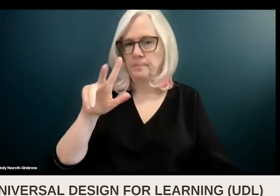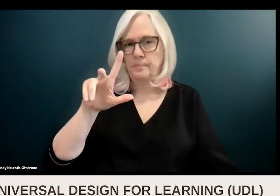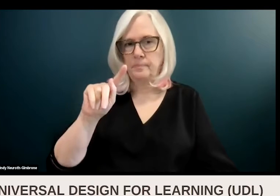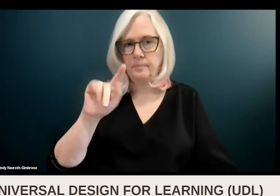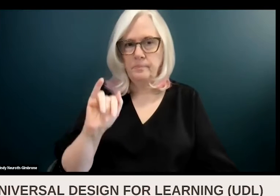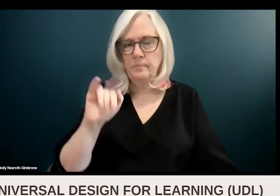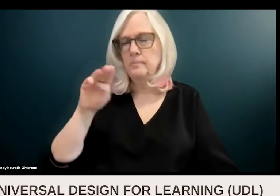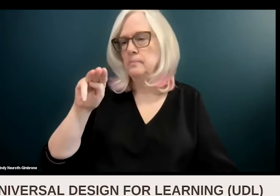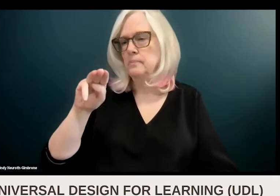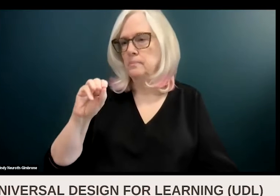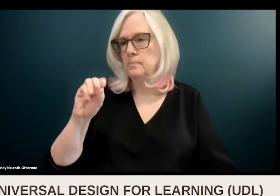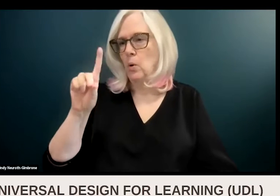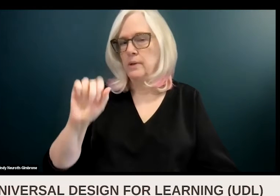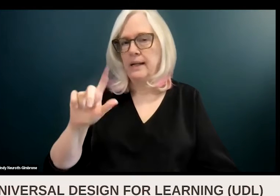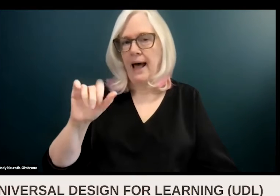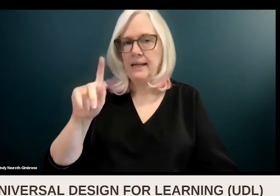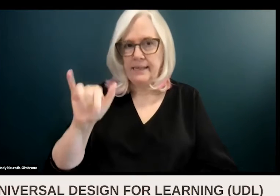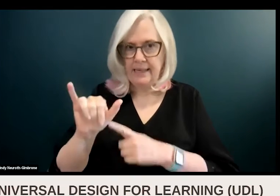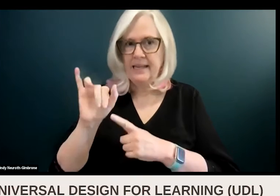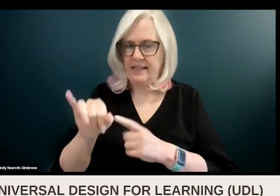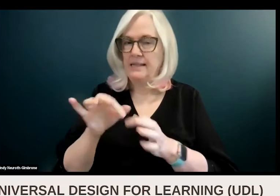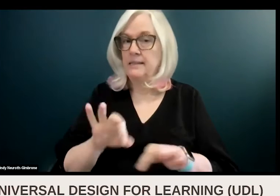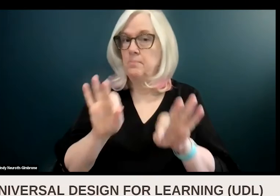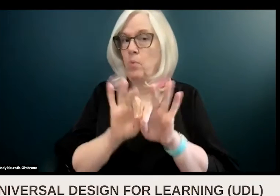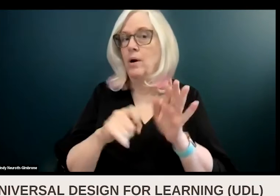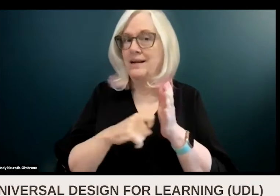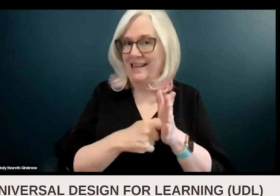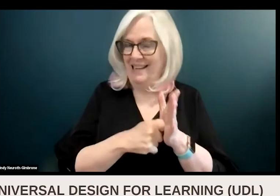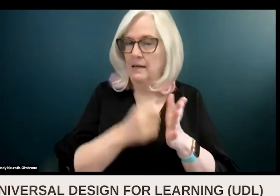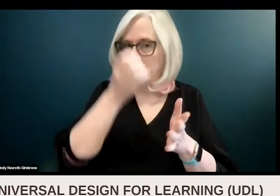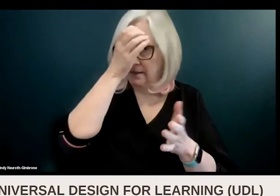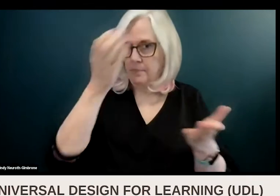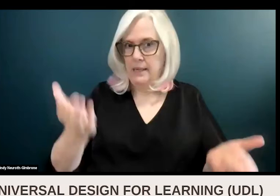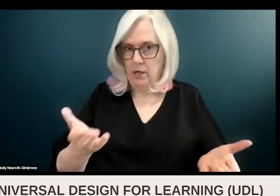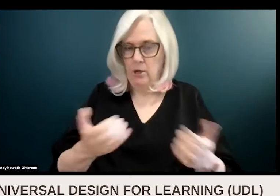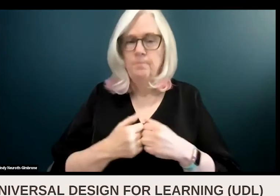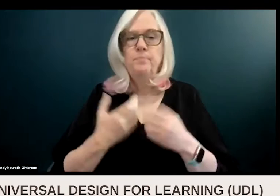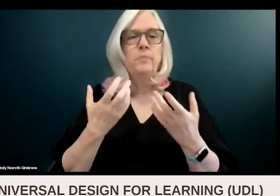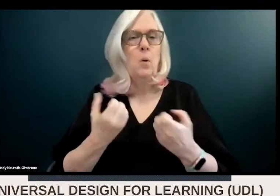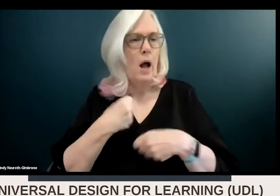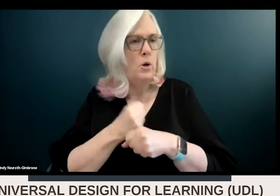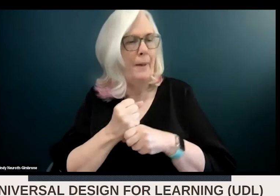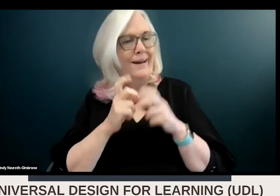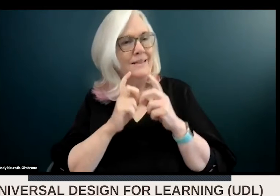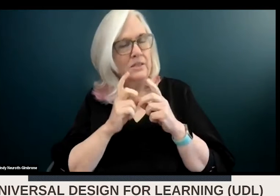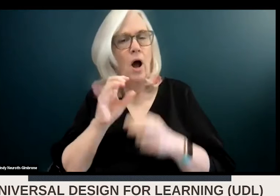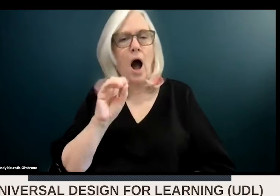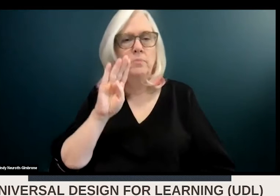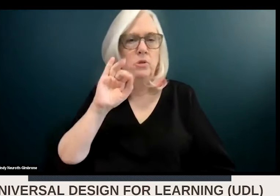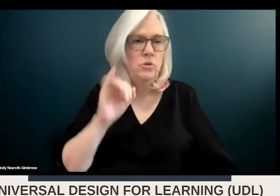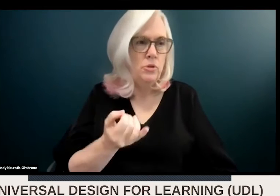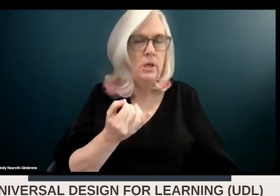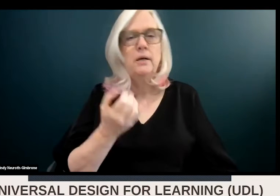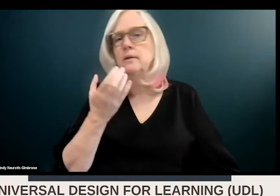here, because it empowers our students to work in unique mediums beyond the typical, like creating a digital object versus just writing a research paper.